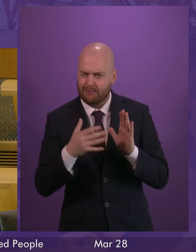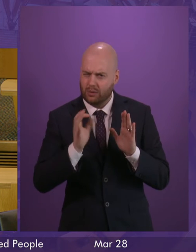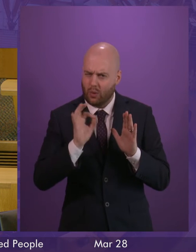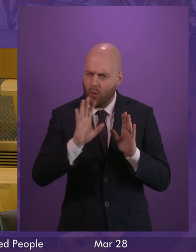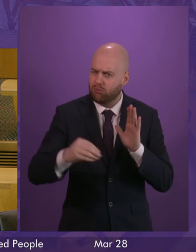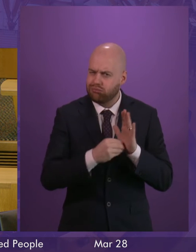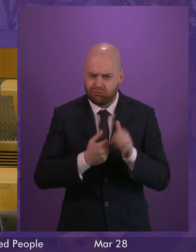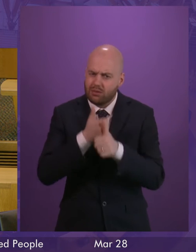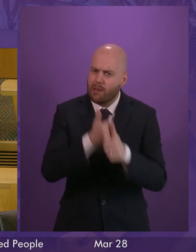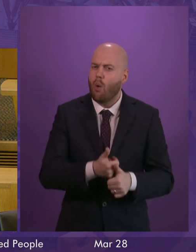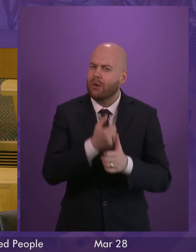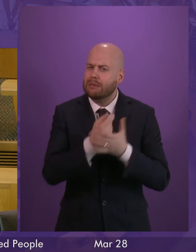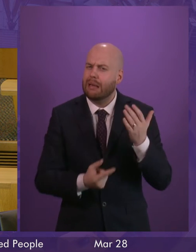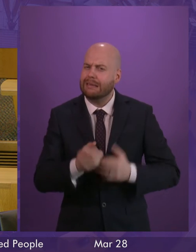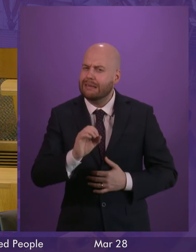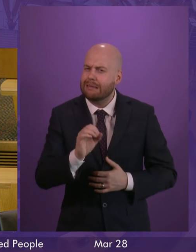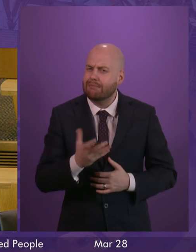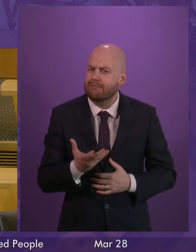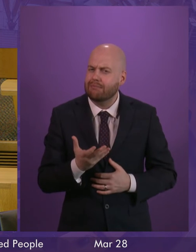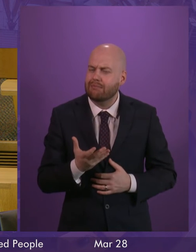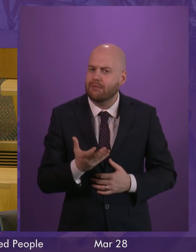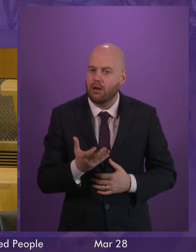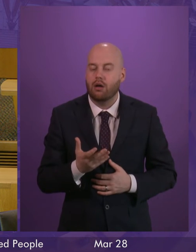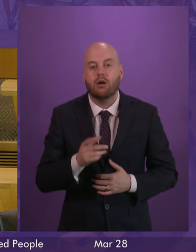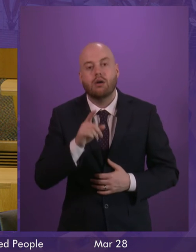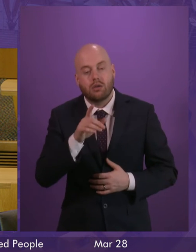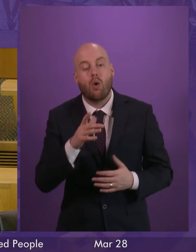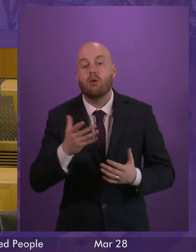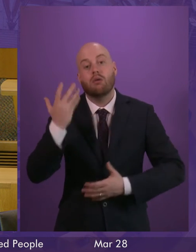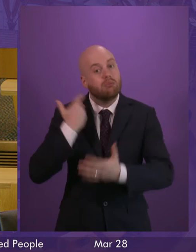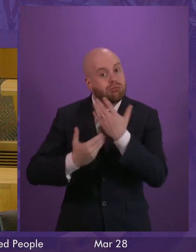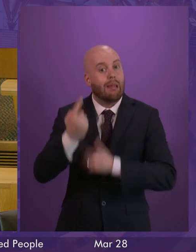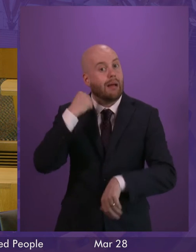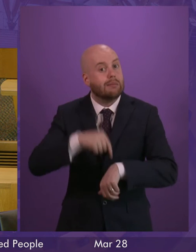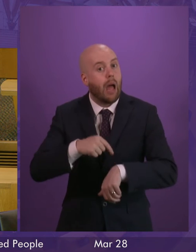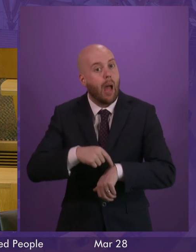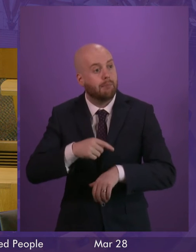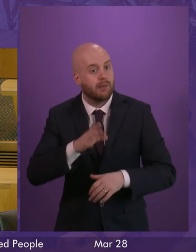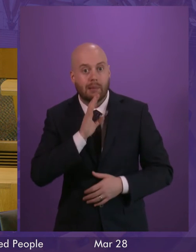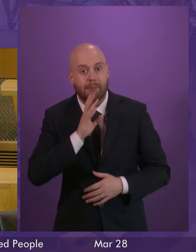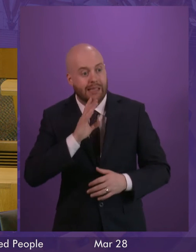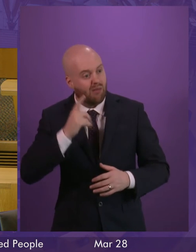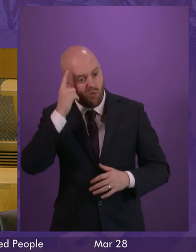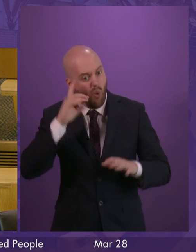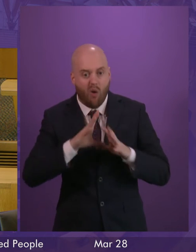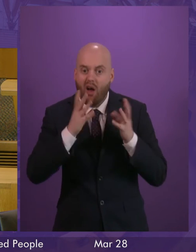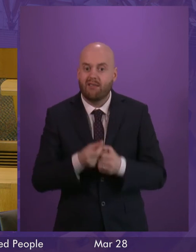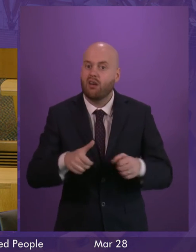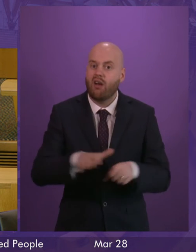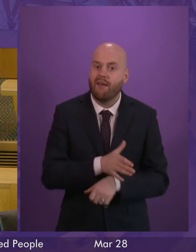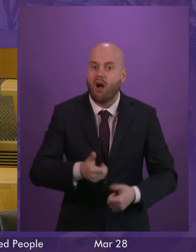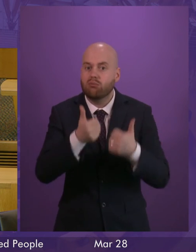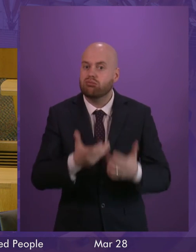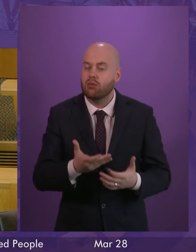disability legislation and policy. And that comes from a well-meaning place, but it got it wrong. I think we were overly trying to protect people,